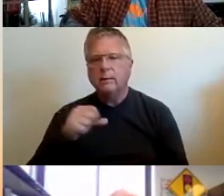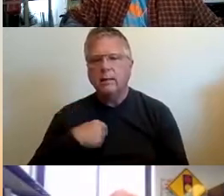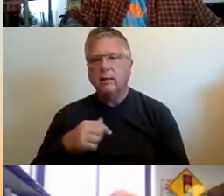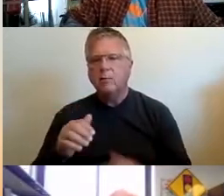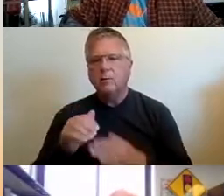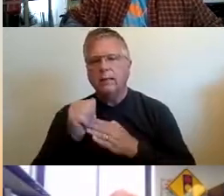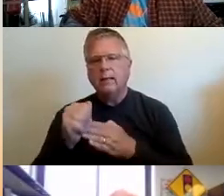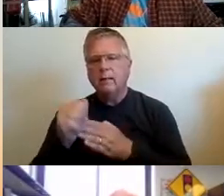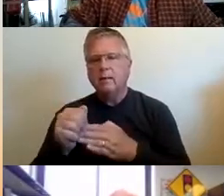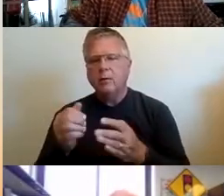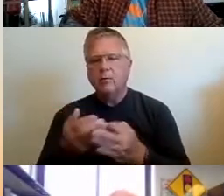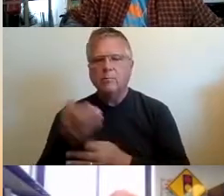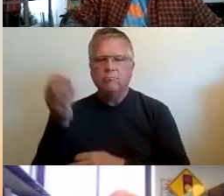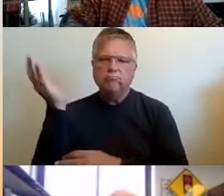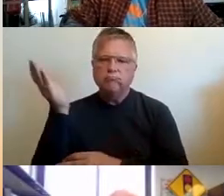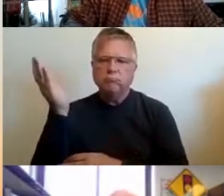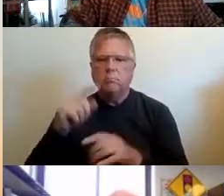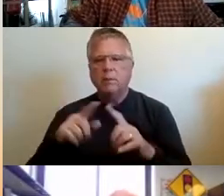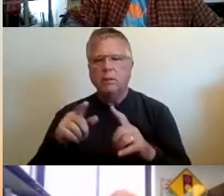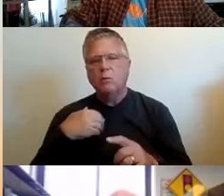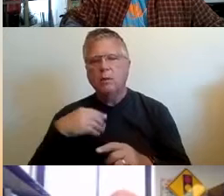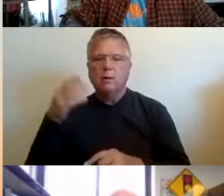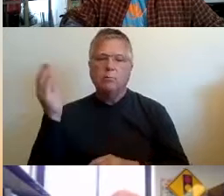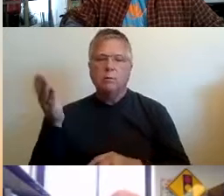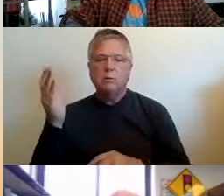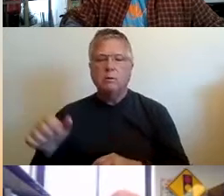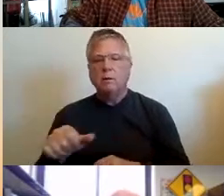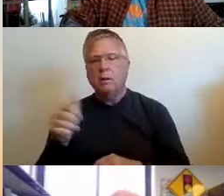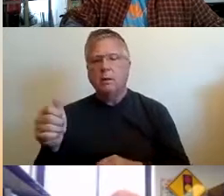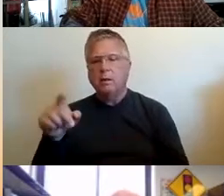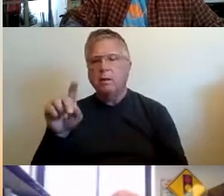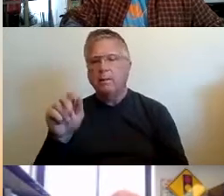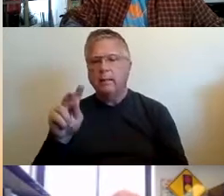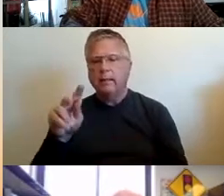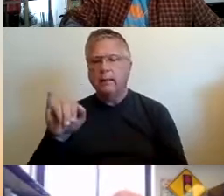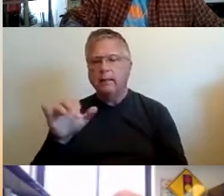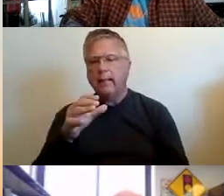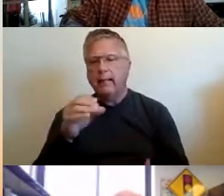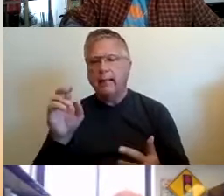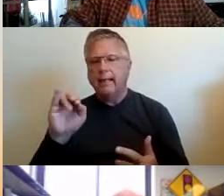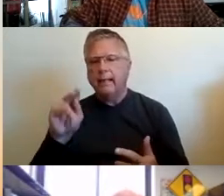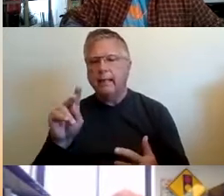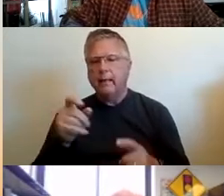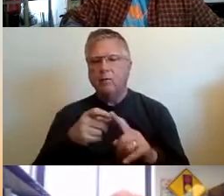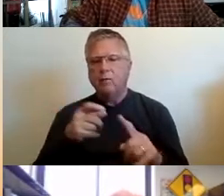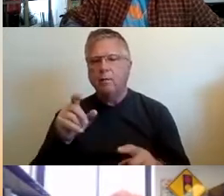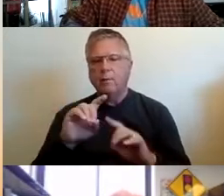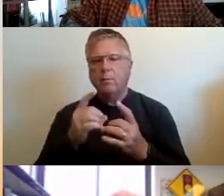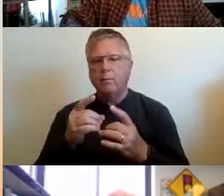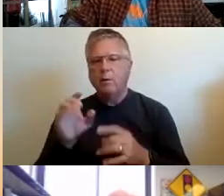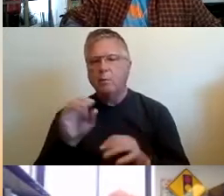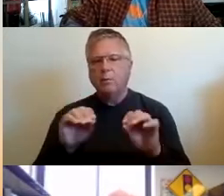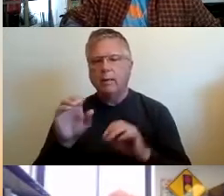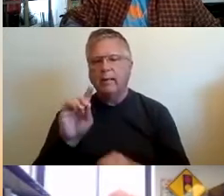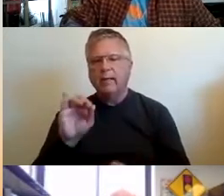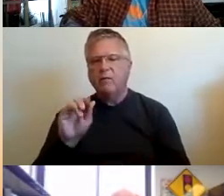through this, but we have presenting tonight Panini and Nick from the Department of Mobility and Infrastructure. They're going to